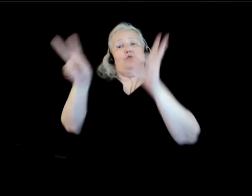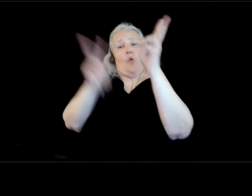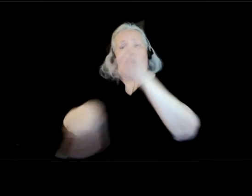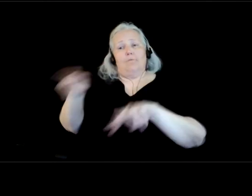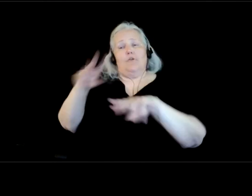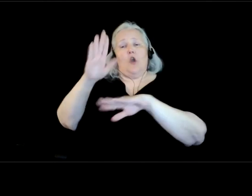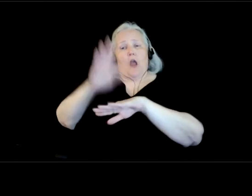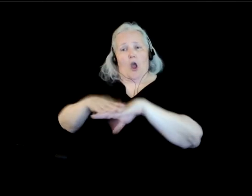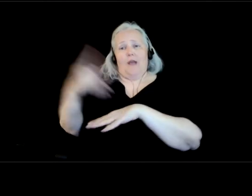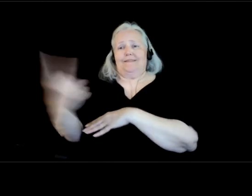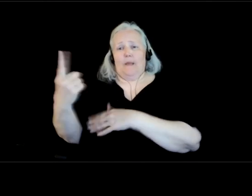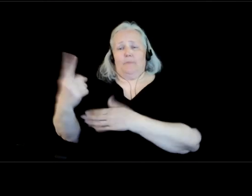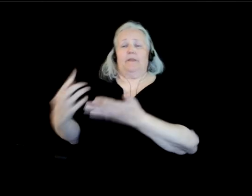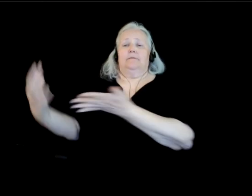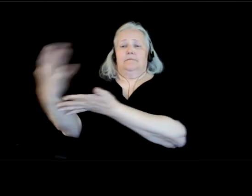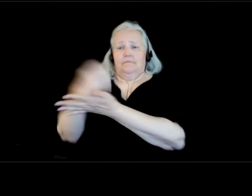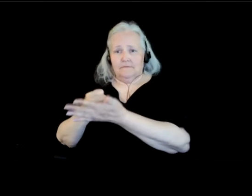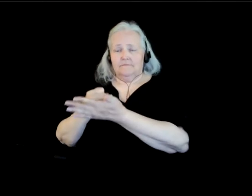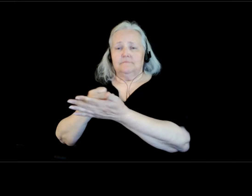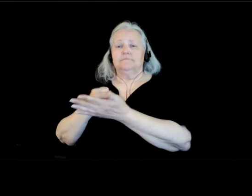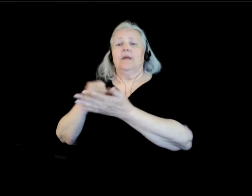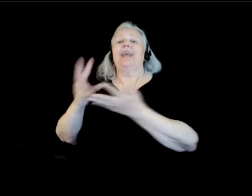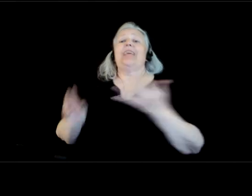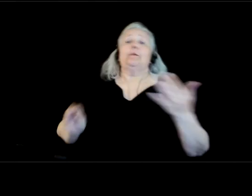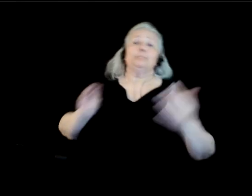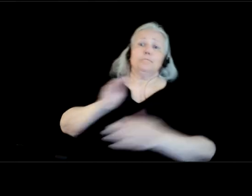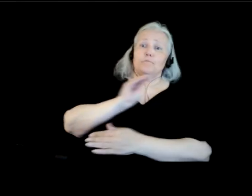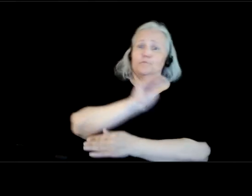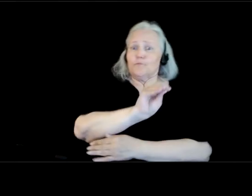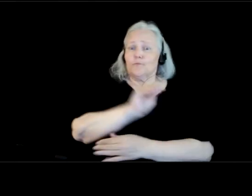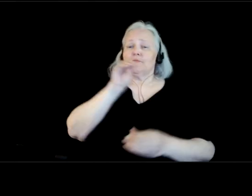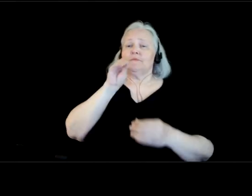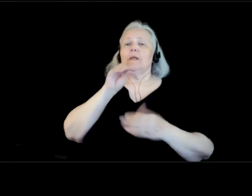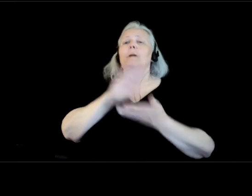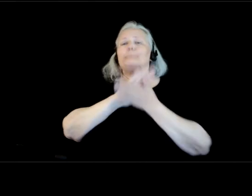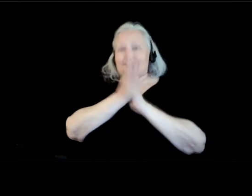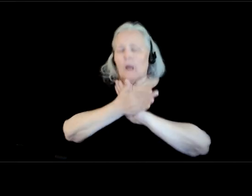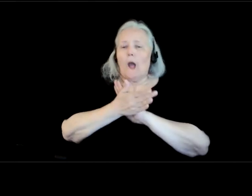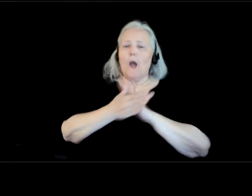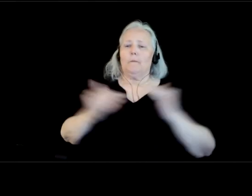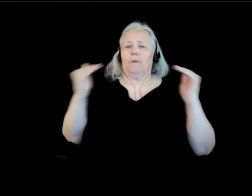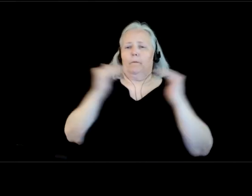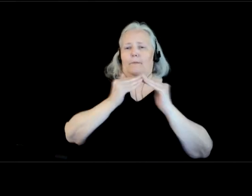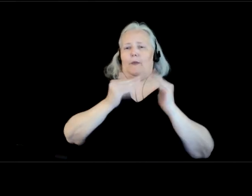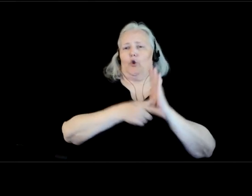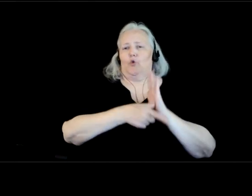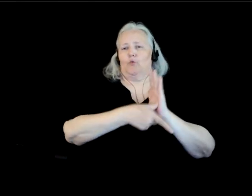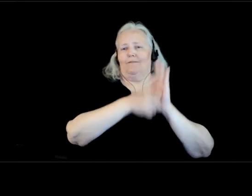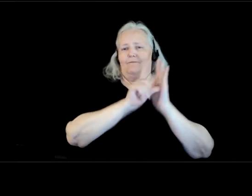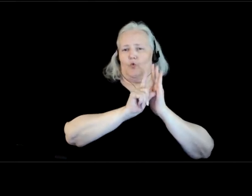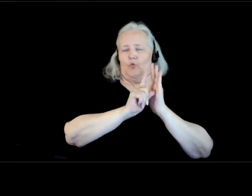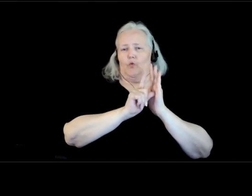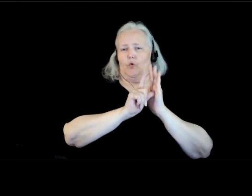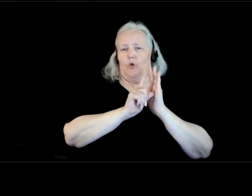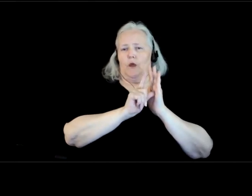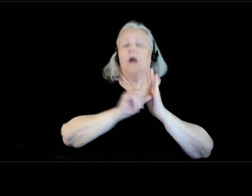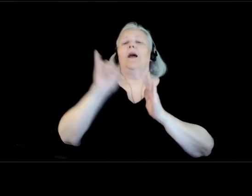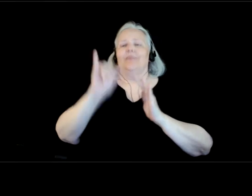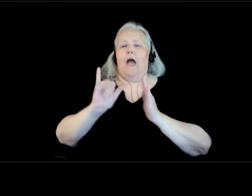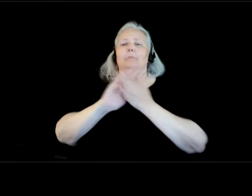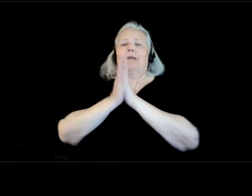or in any of these other journals, and then that could be the peer-reviewed, right, product. It doesn't